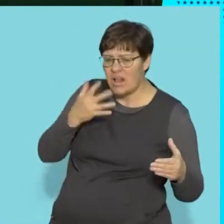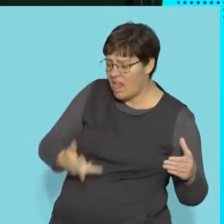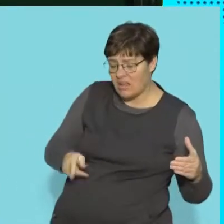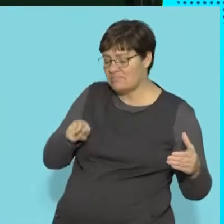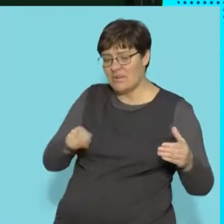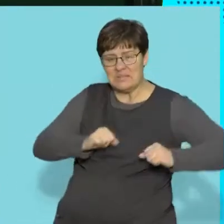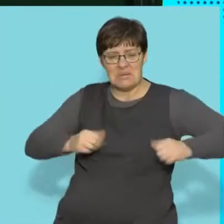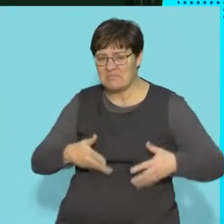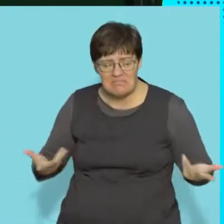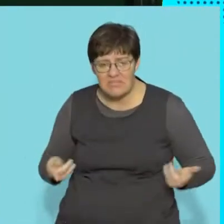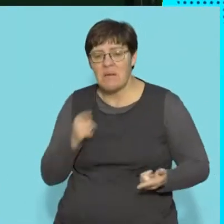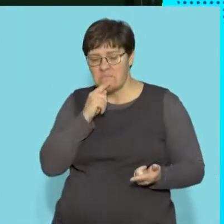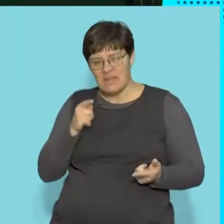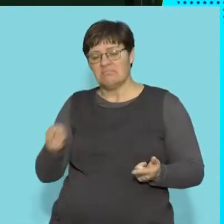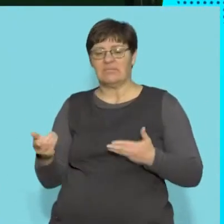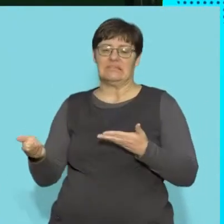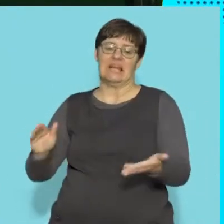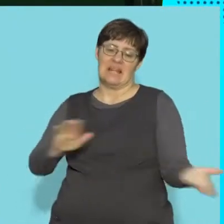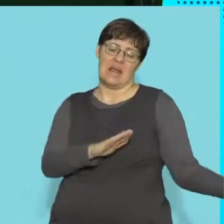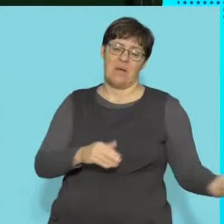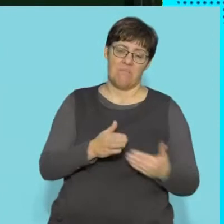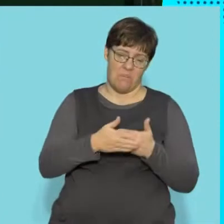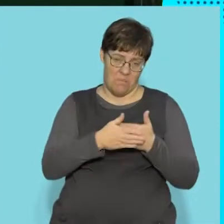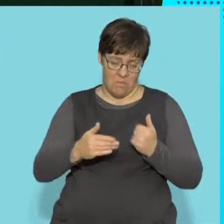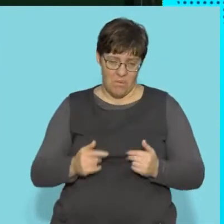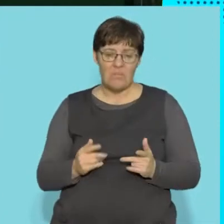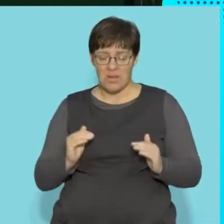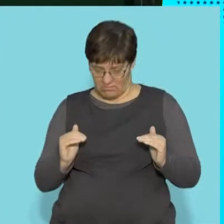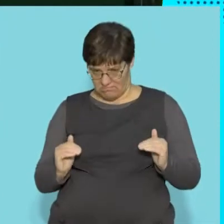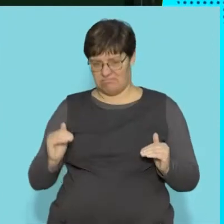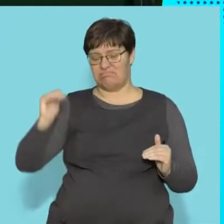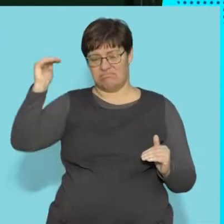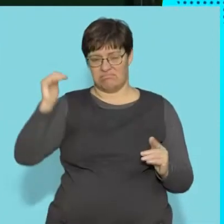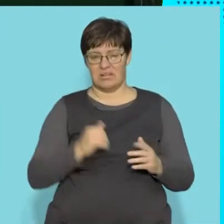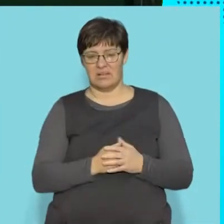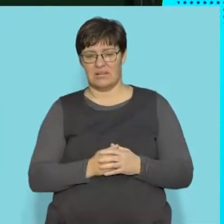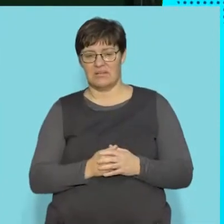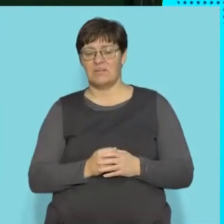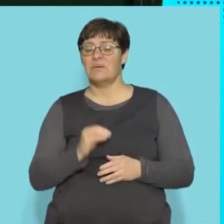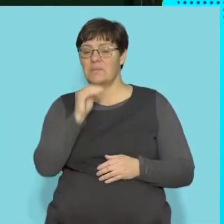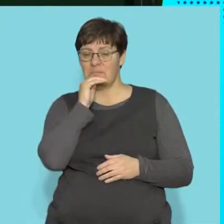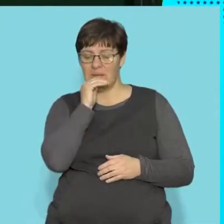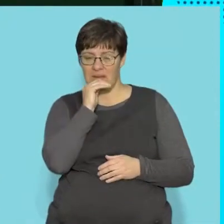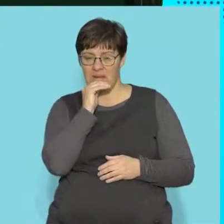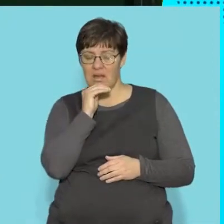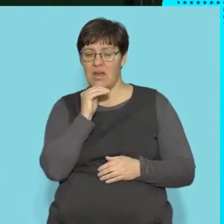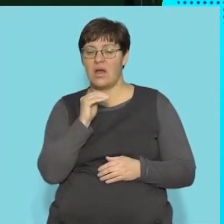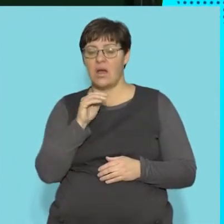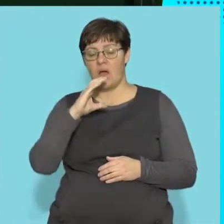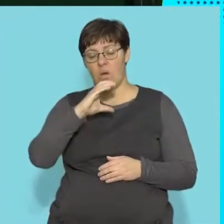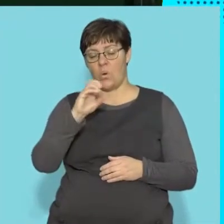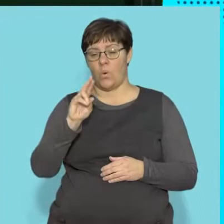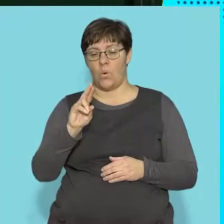extinction rate. We've suggested that the relationship is one of cause